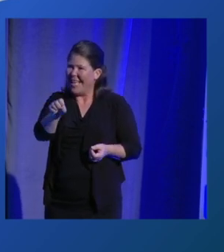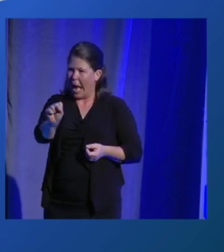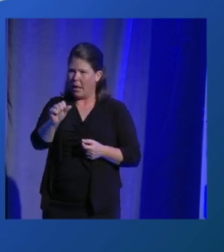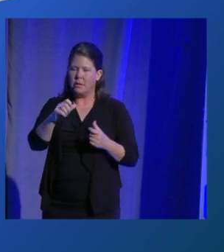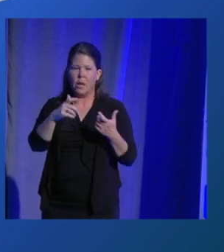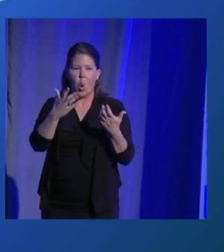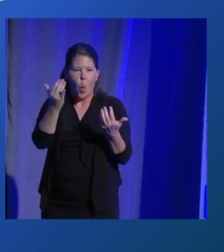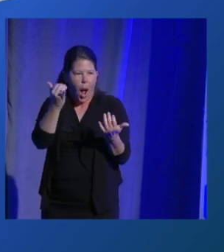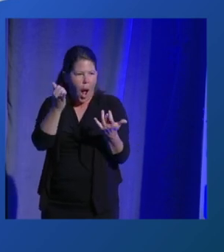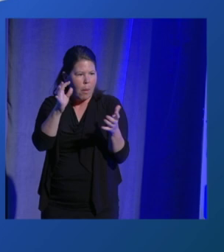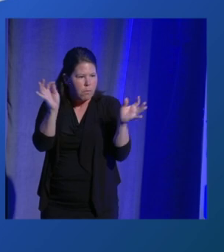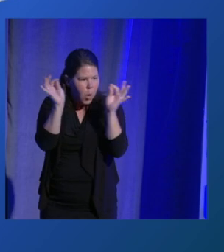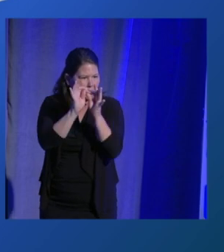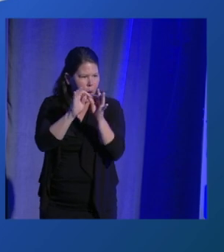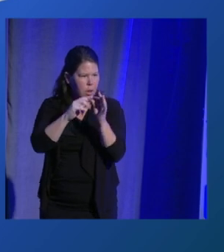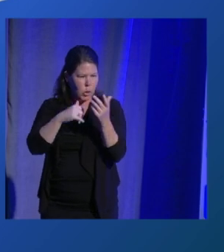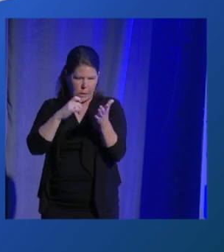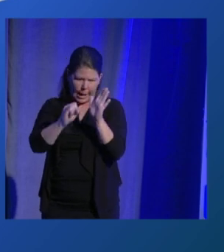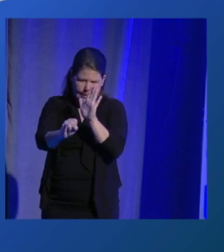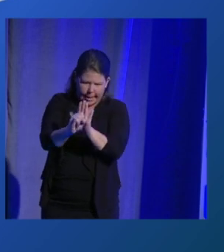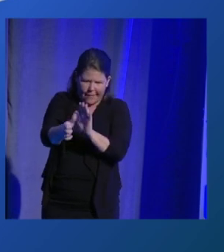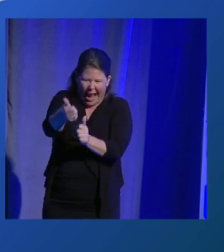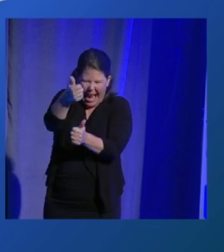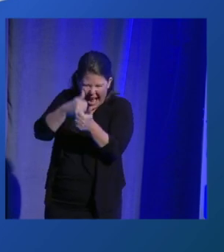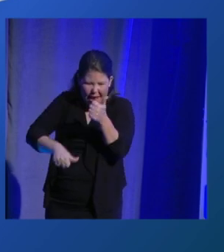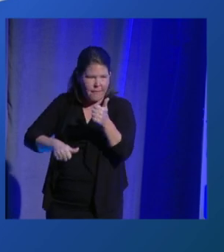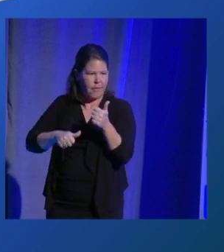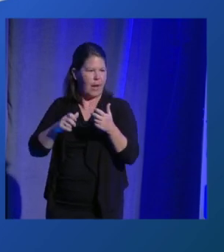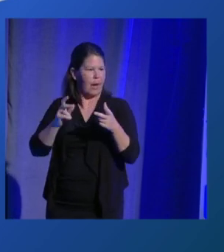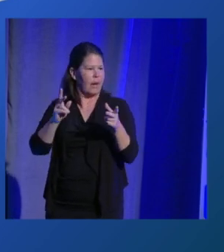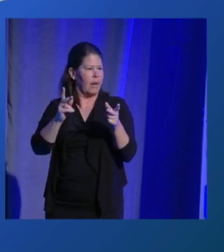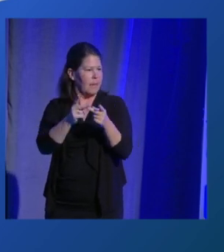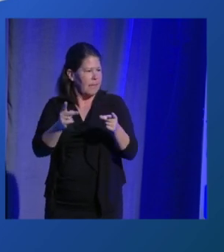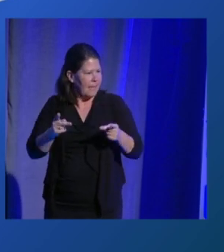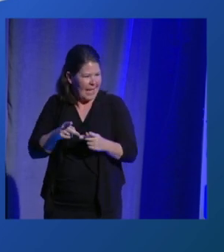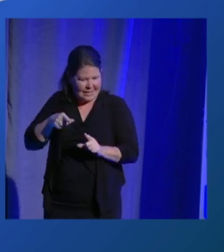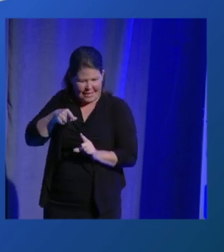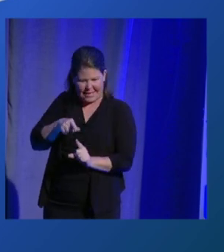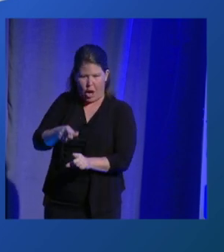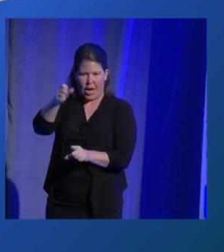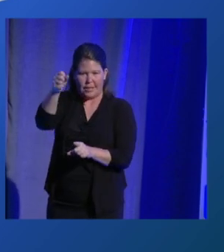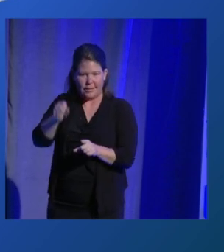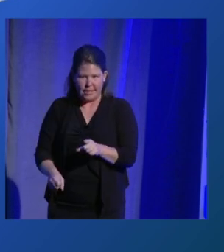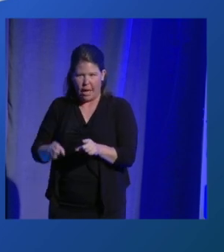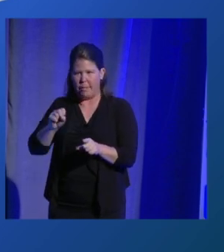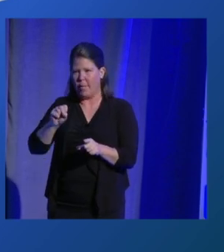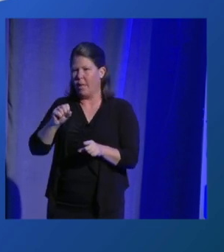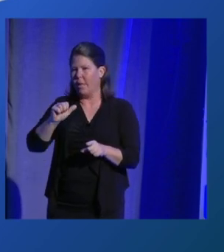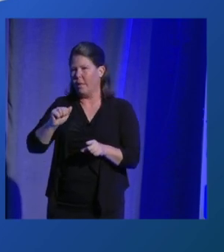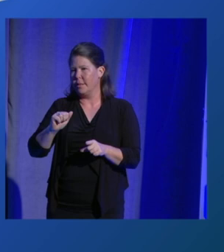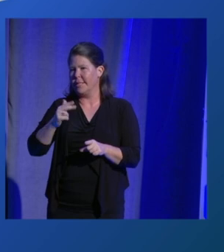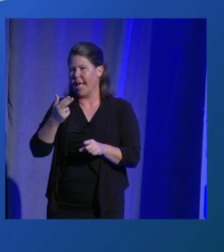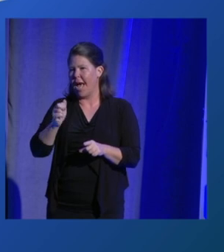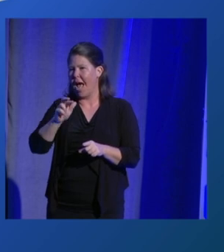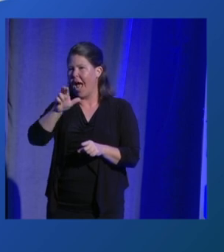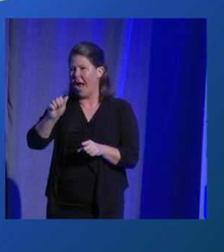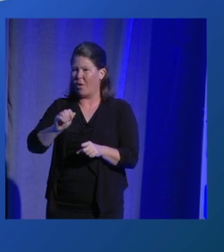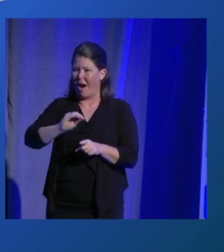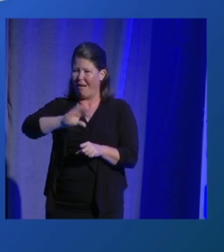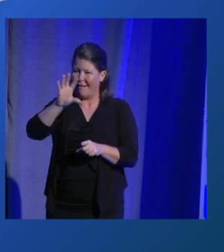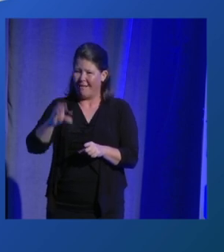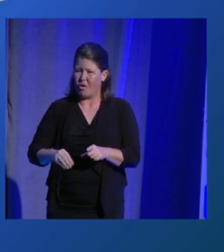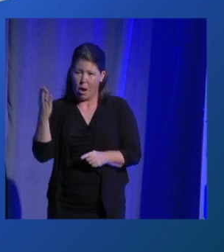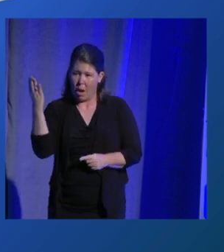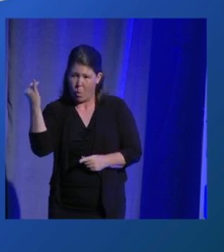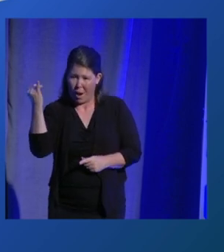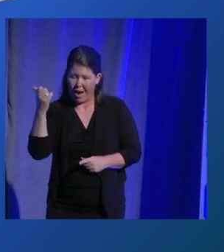Africa is because they're very interested in polio right and malaria and they need to